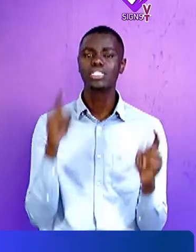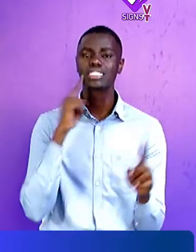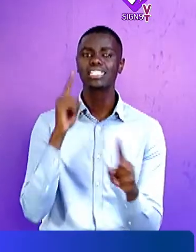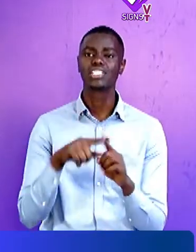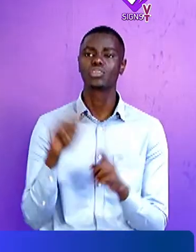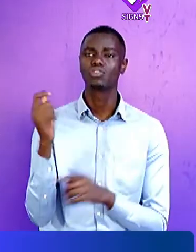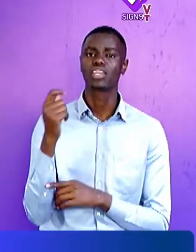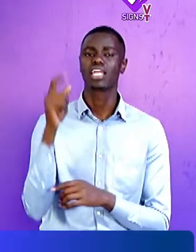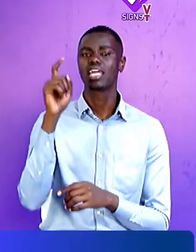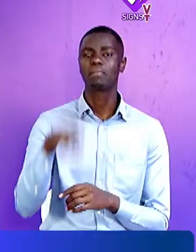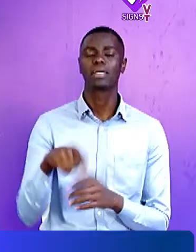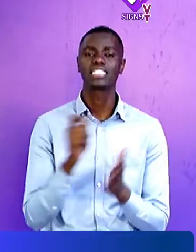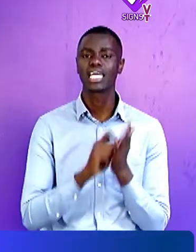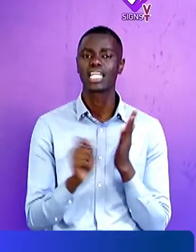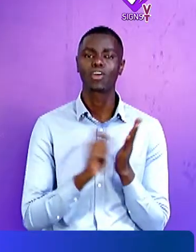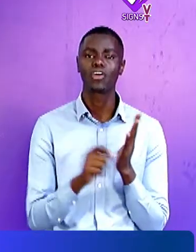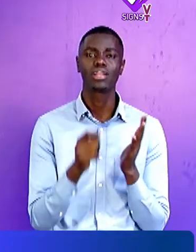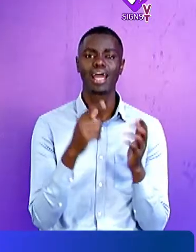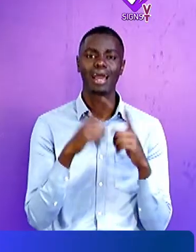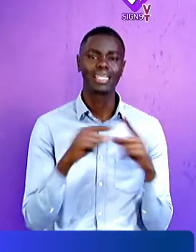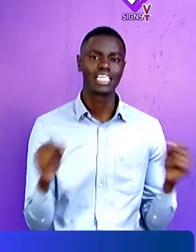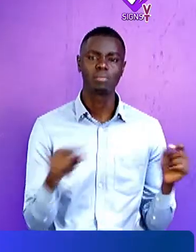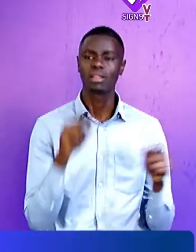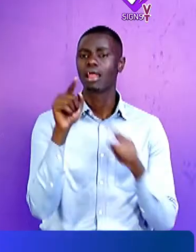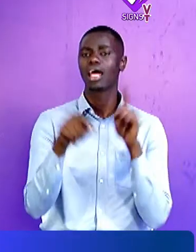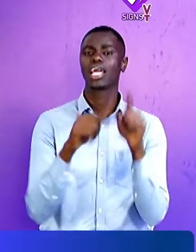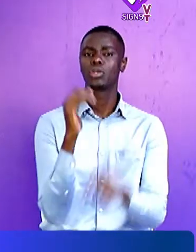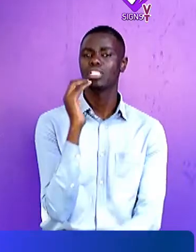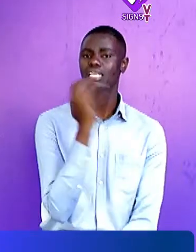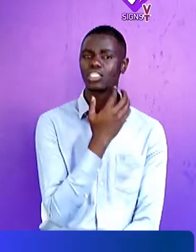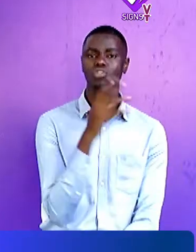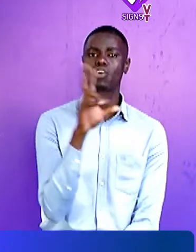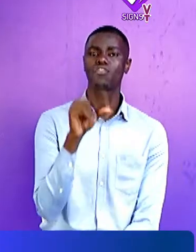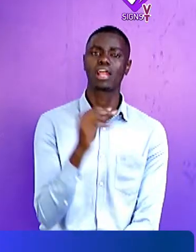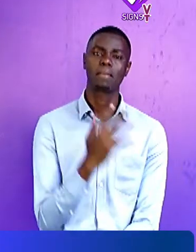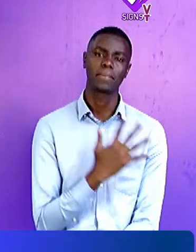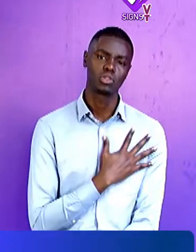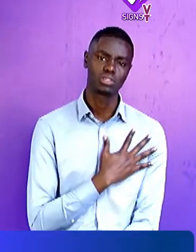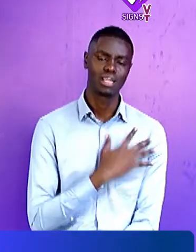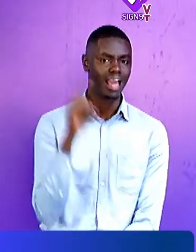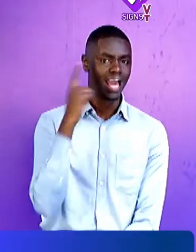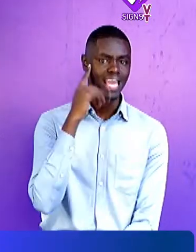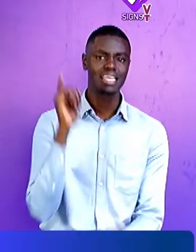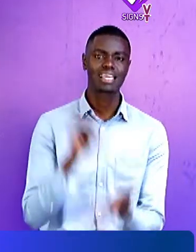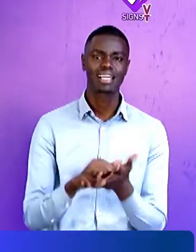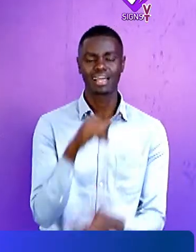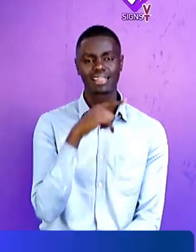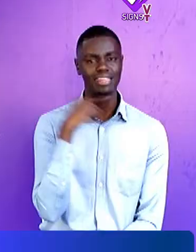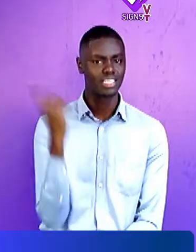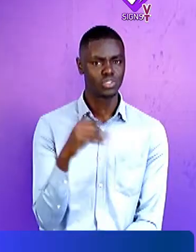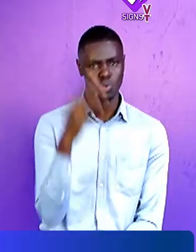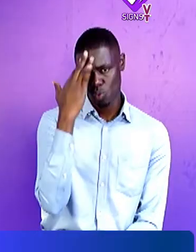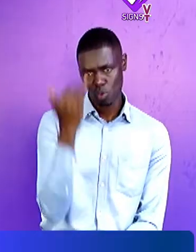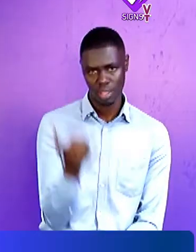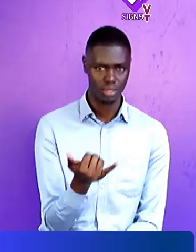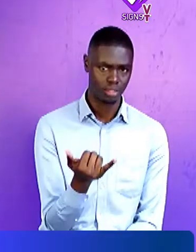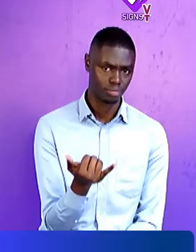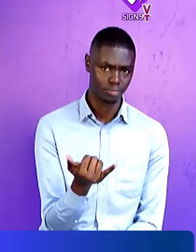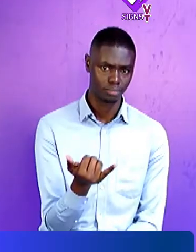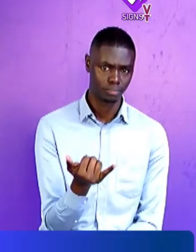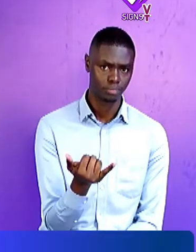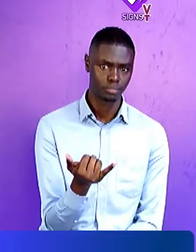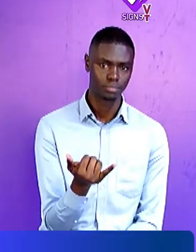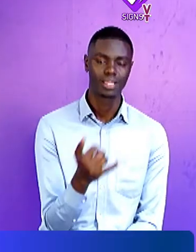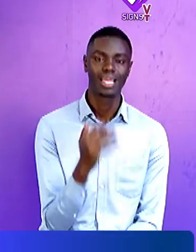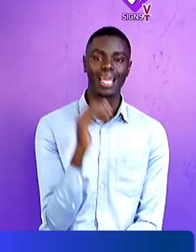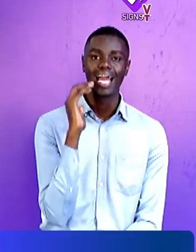saying he has to record a statement. Accusing Gachagua of non-patriotism, I think that's a joke. Do you know why?